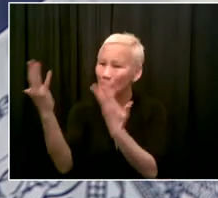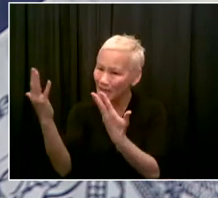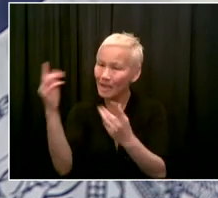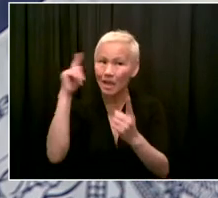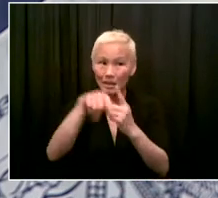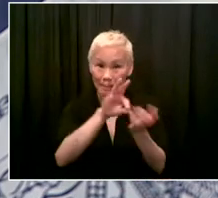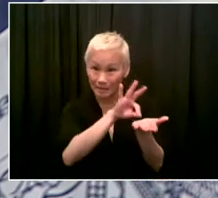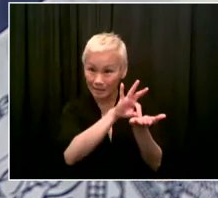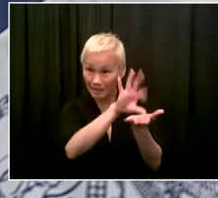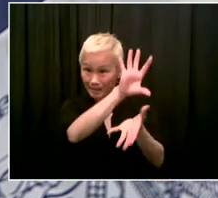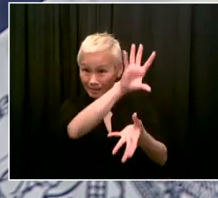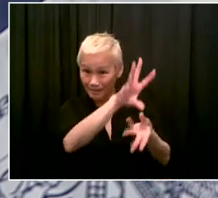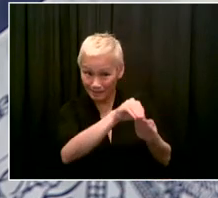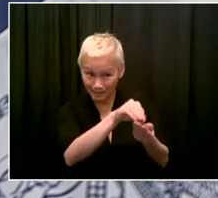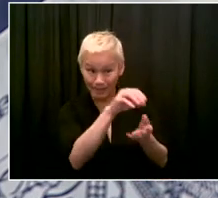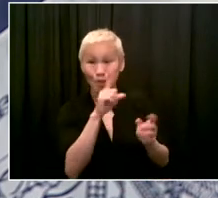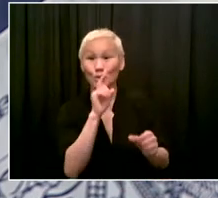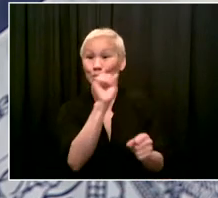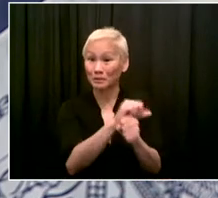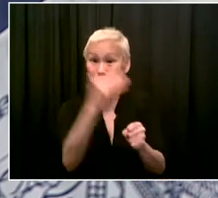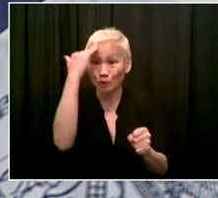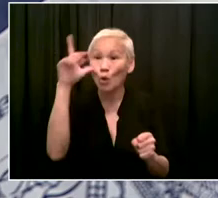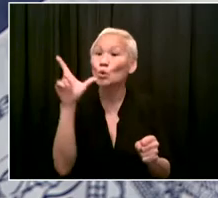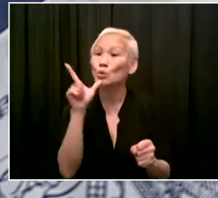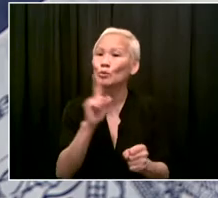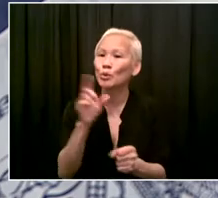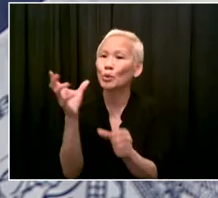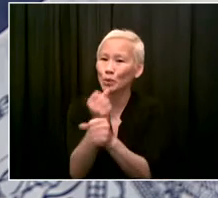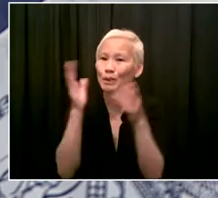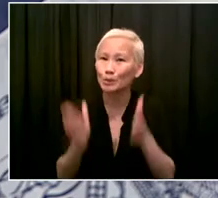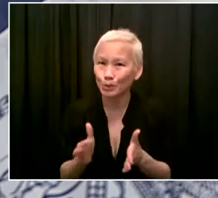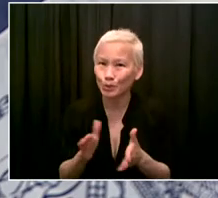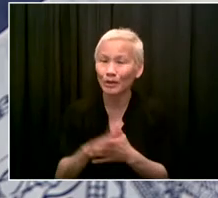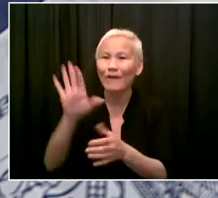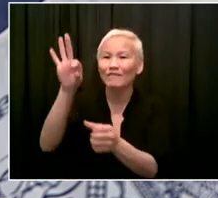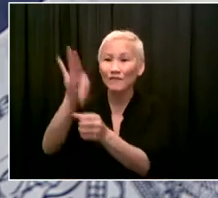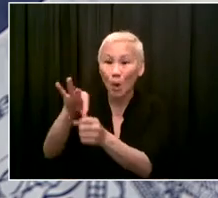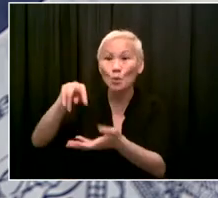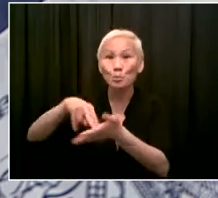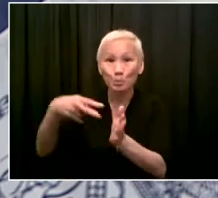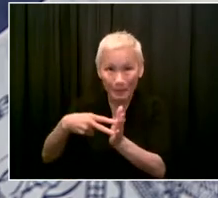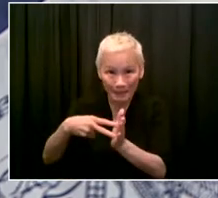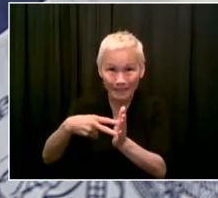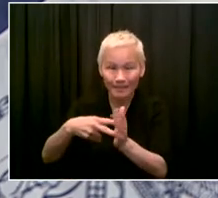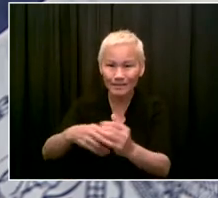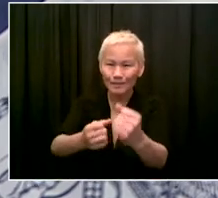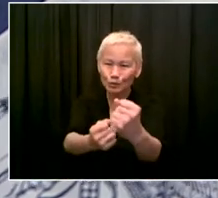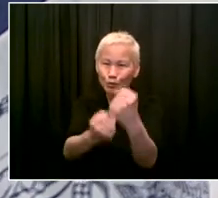us. And this is going to be a good beginning to a recovery for all of us. Thank you, everyone.